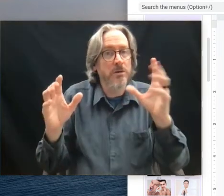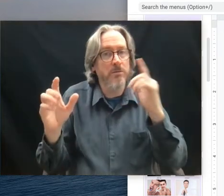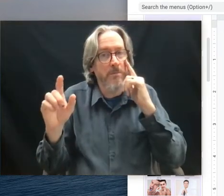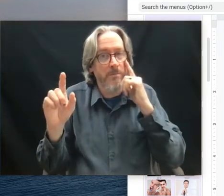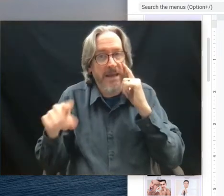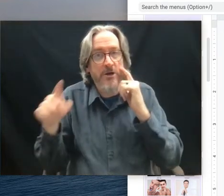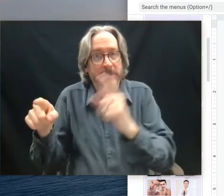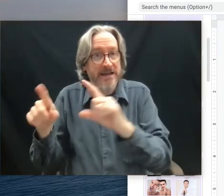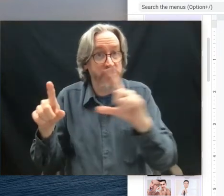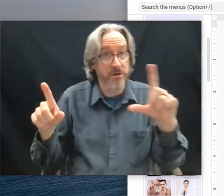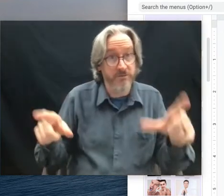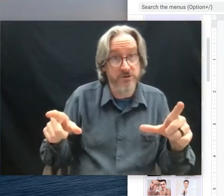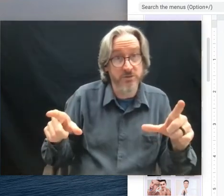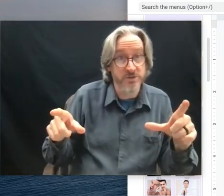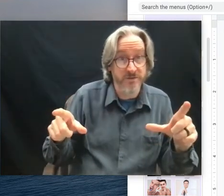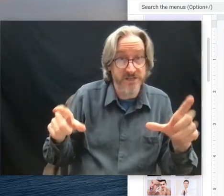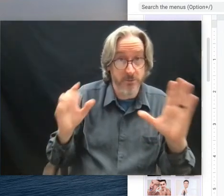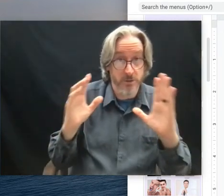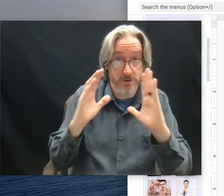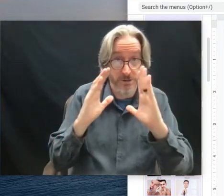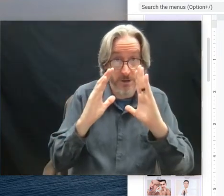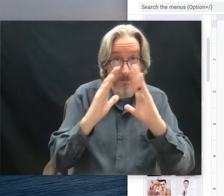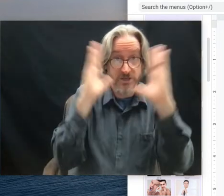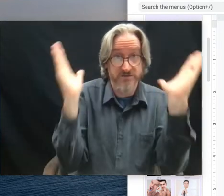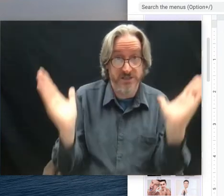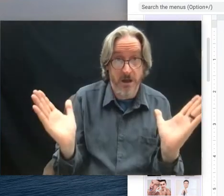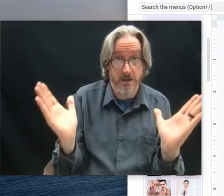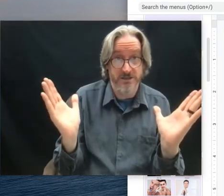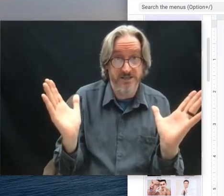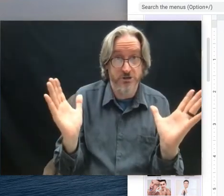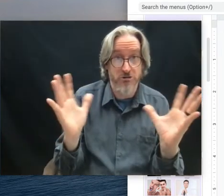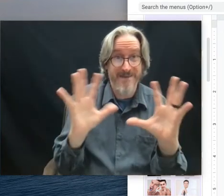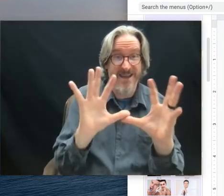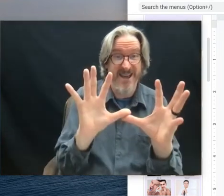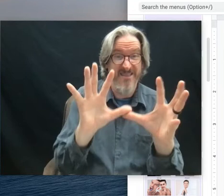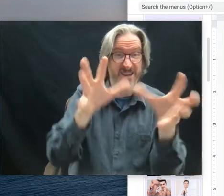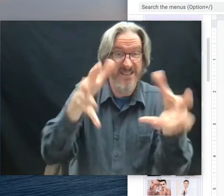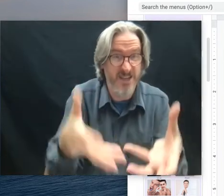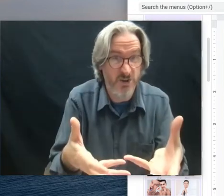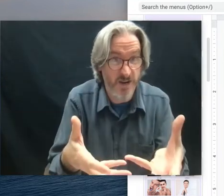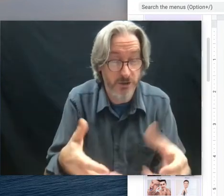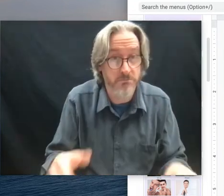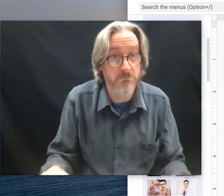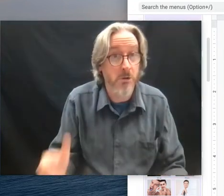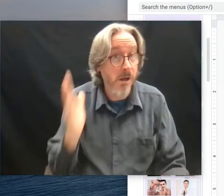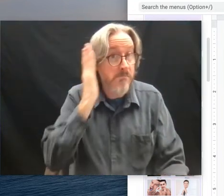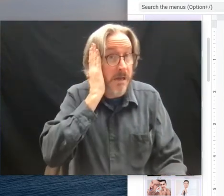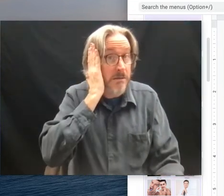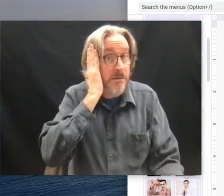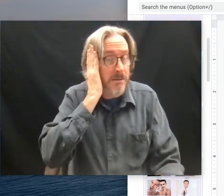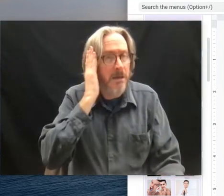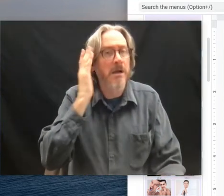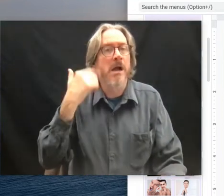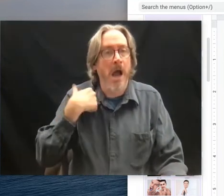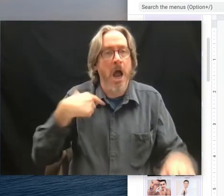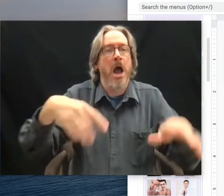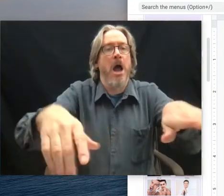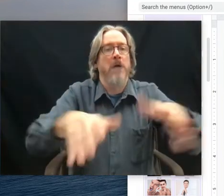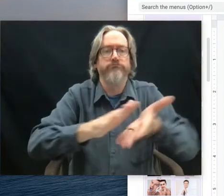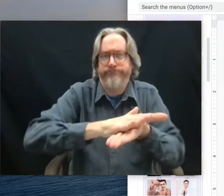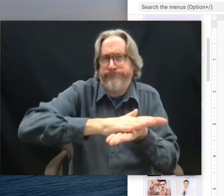so make your bed is one of the first ones we've seen where there's a bunch of signs describing the situation.